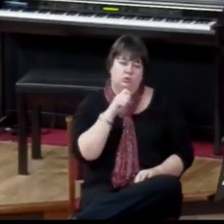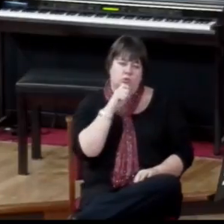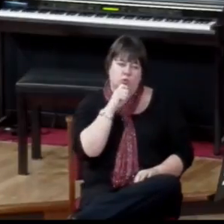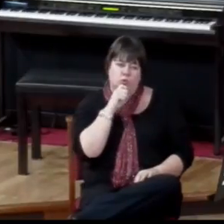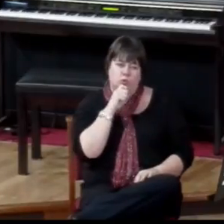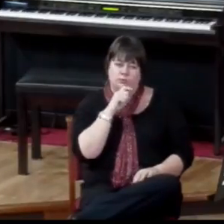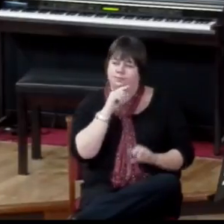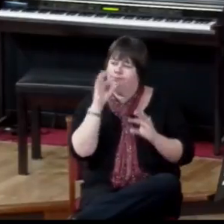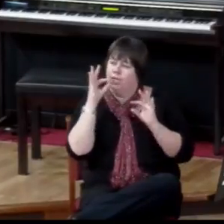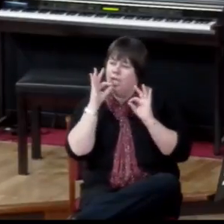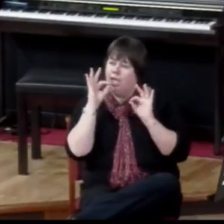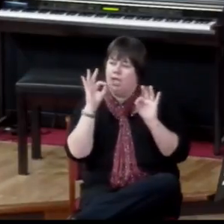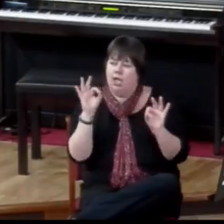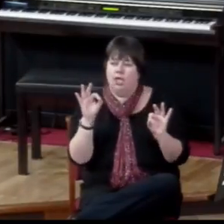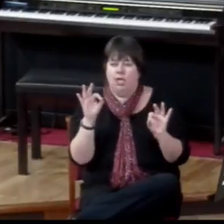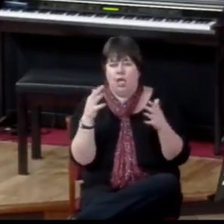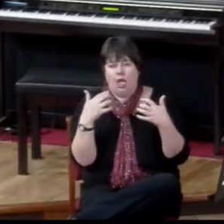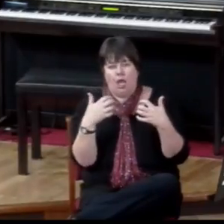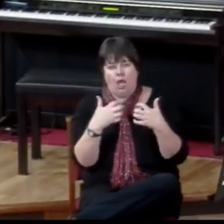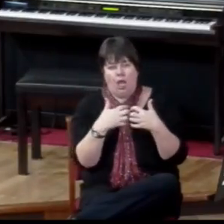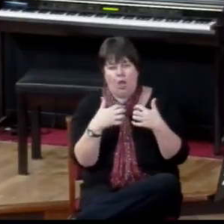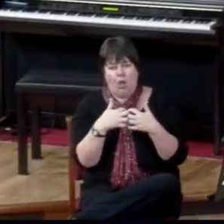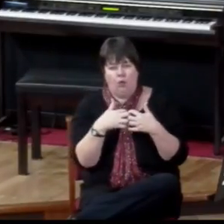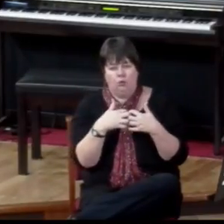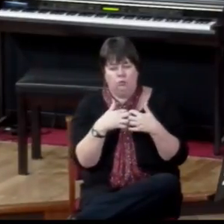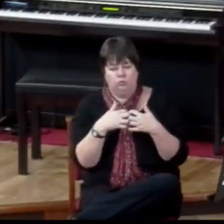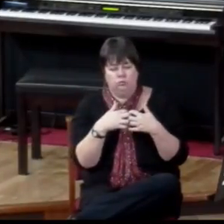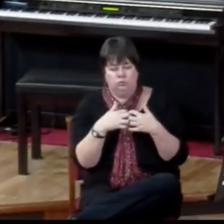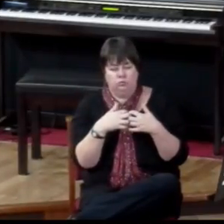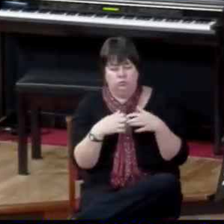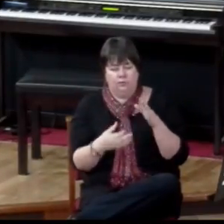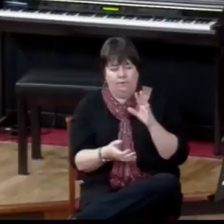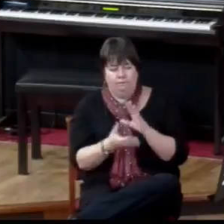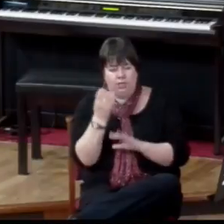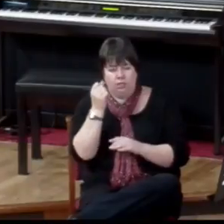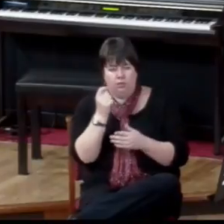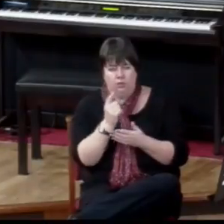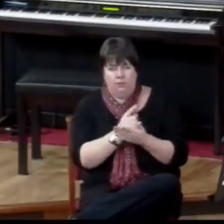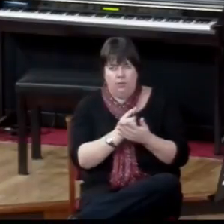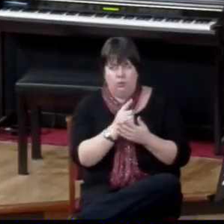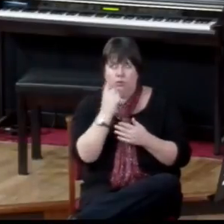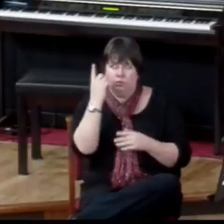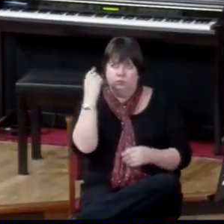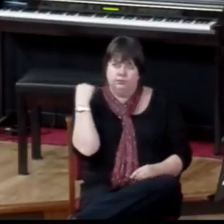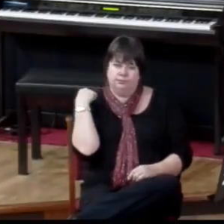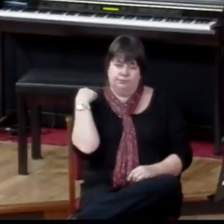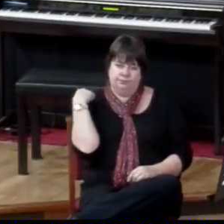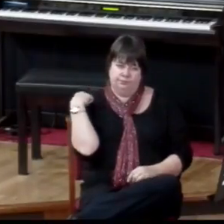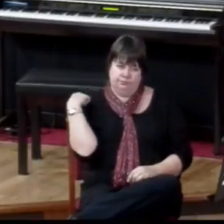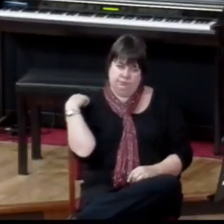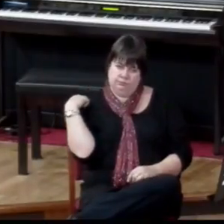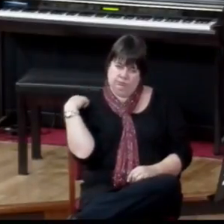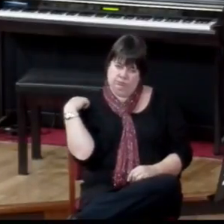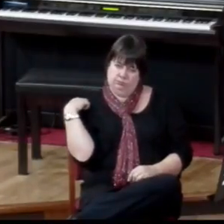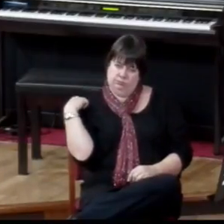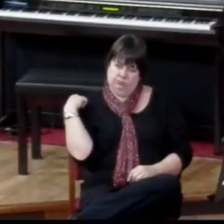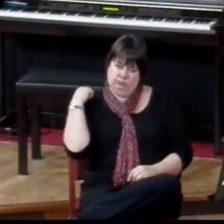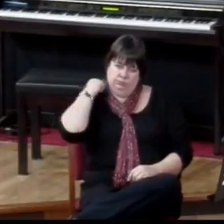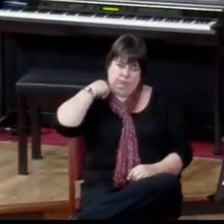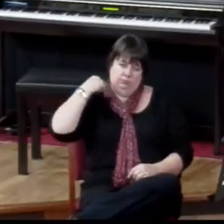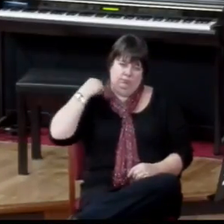church? How did you come to faith in Christ? You've got a few